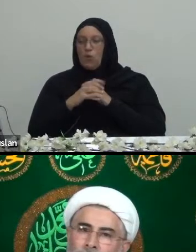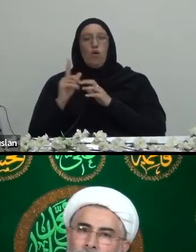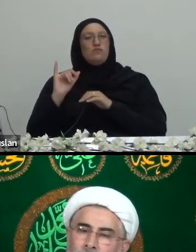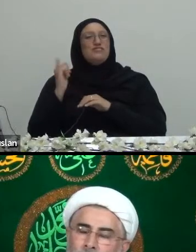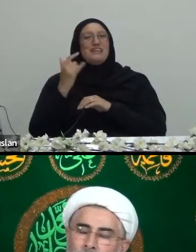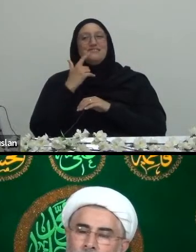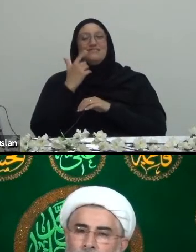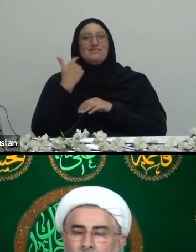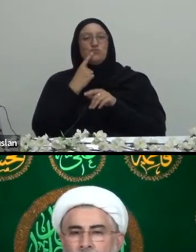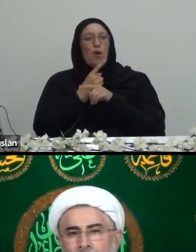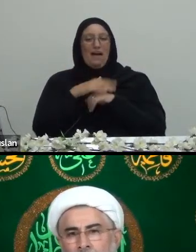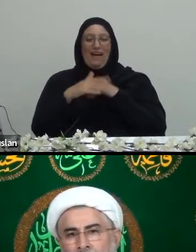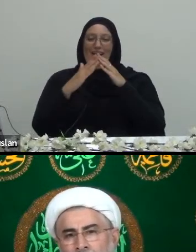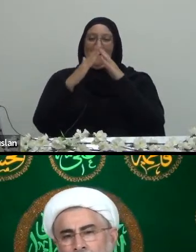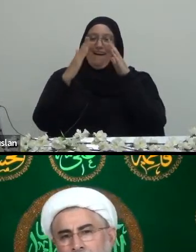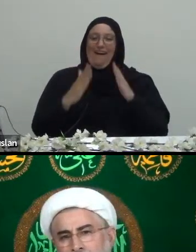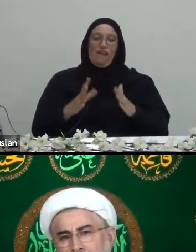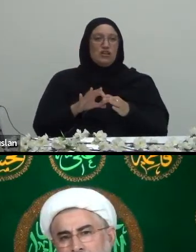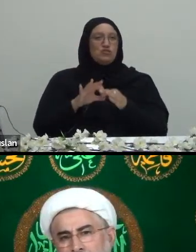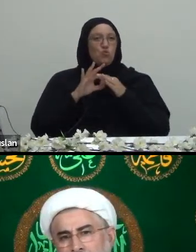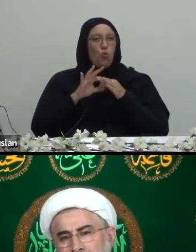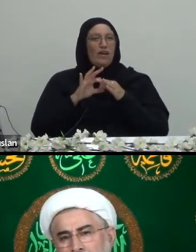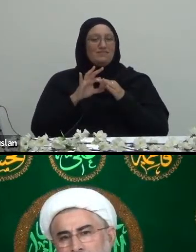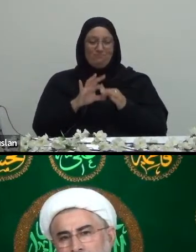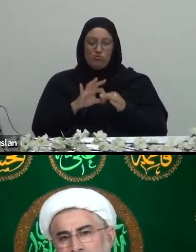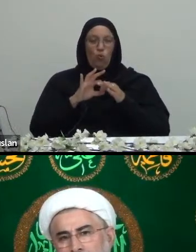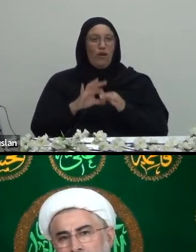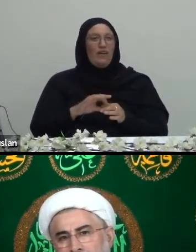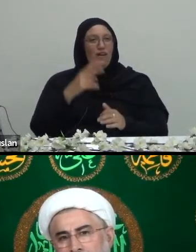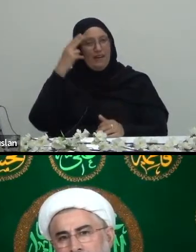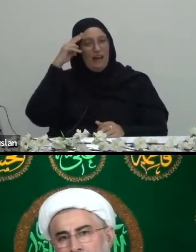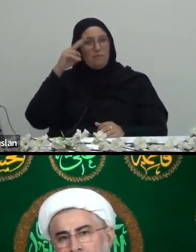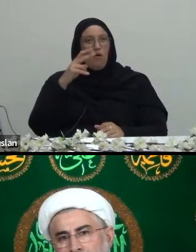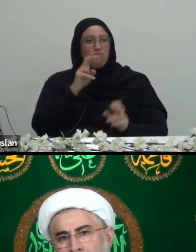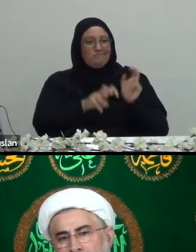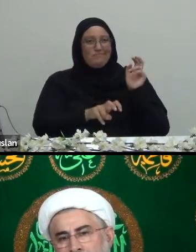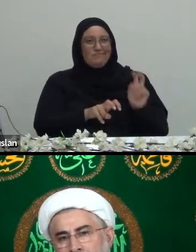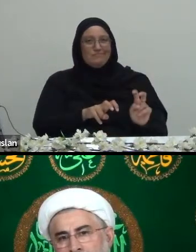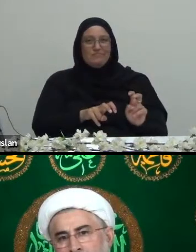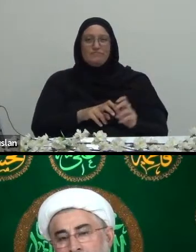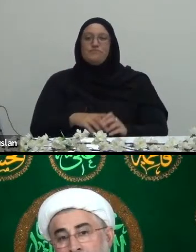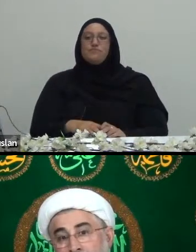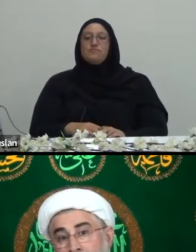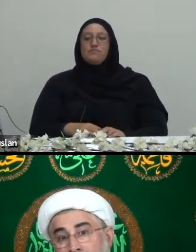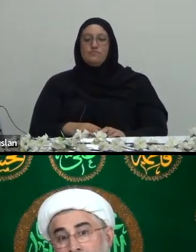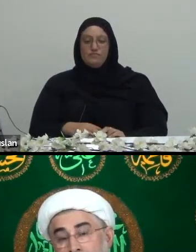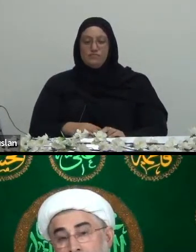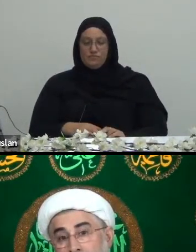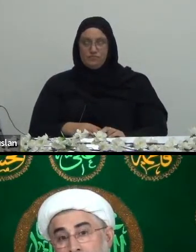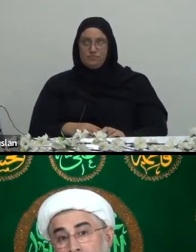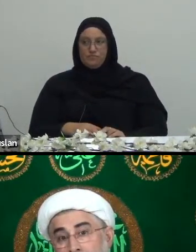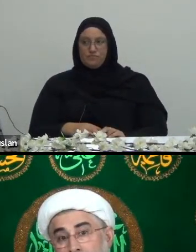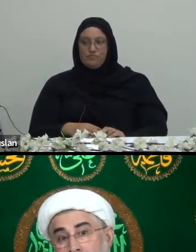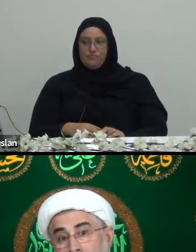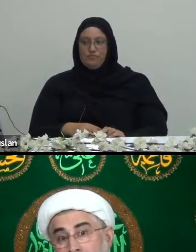with the house and the joint ownership. So can one partner write in their will that the other partner